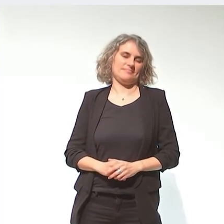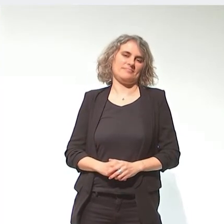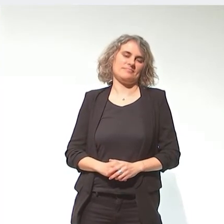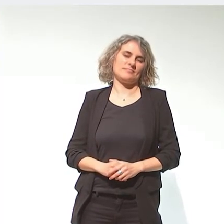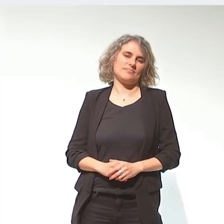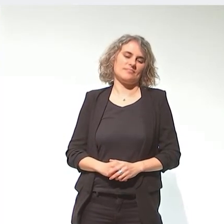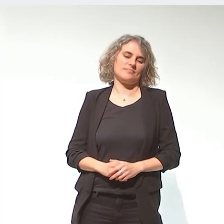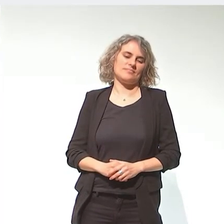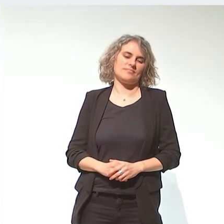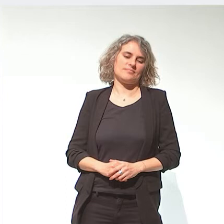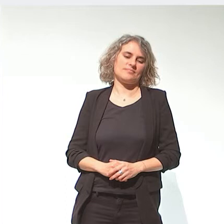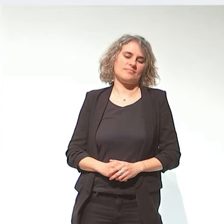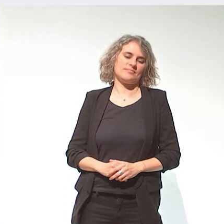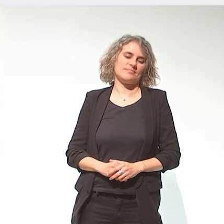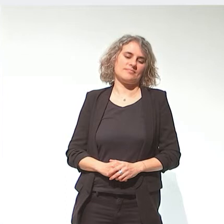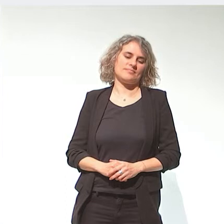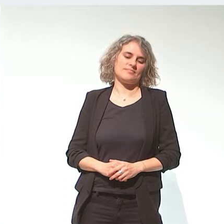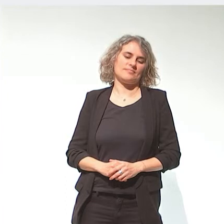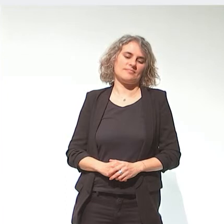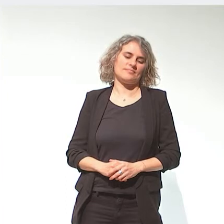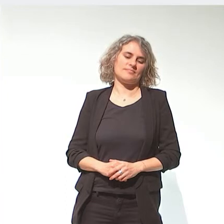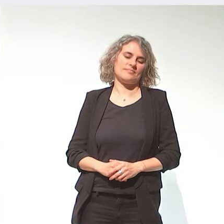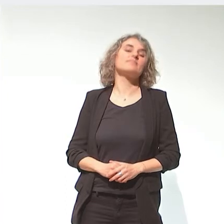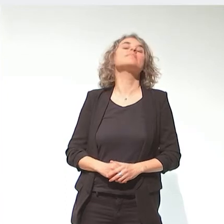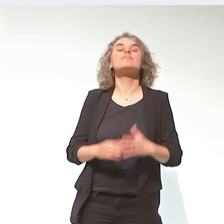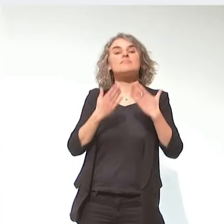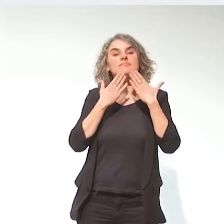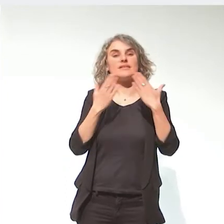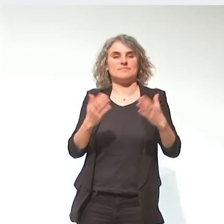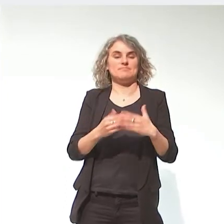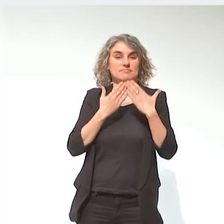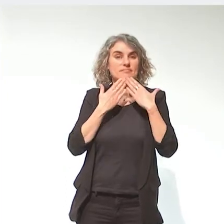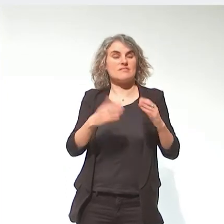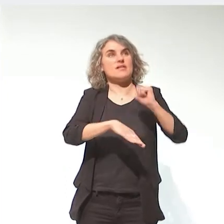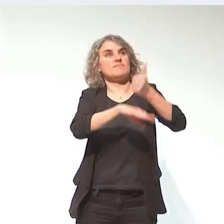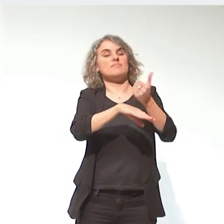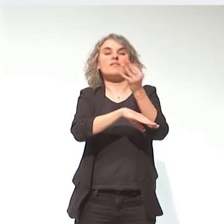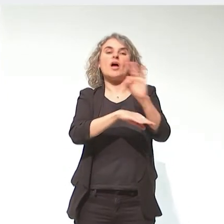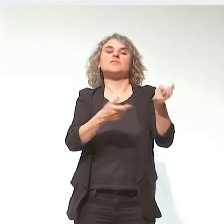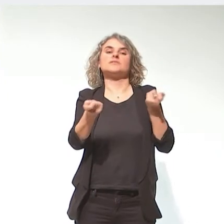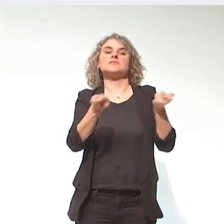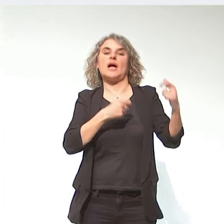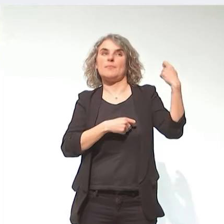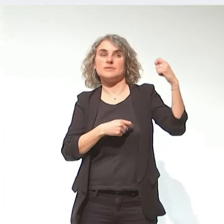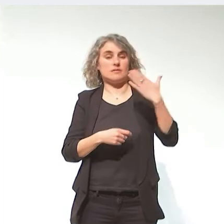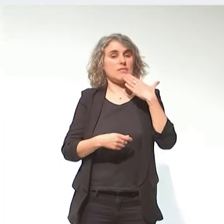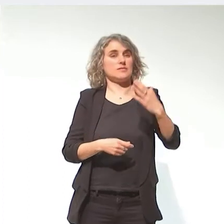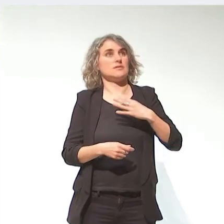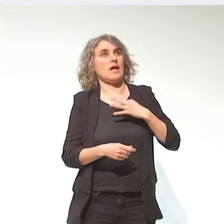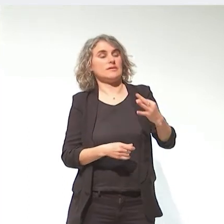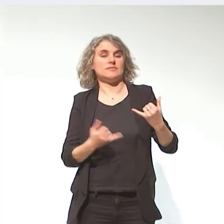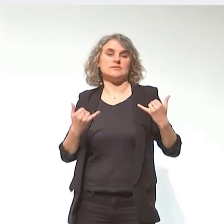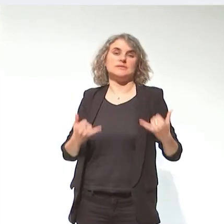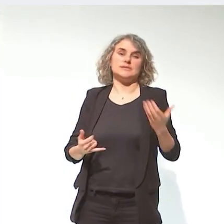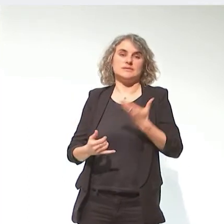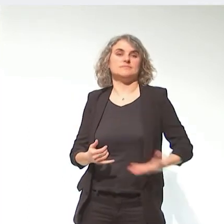Yes. Thanks to the French presidency to invite us to this conference.